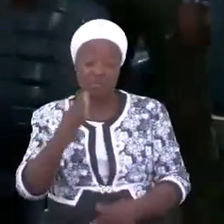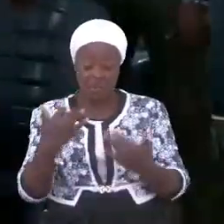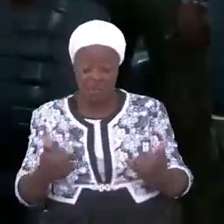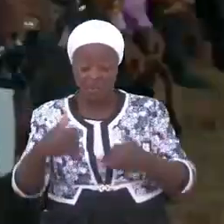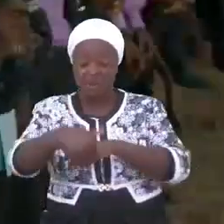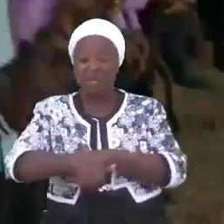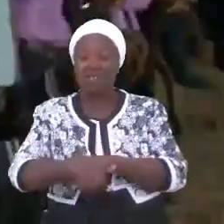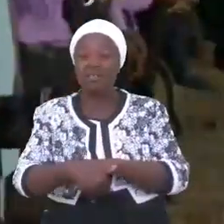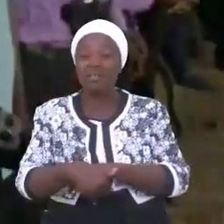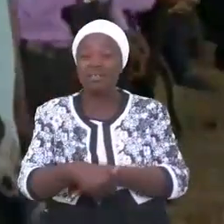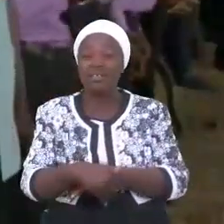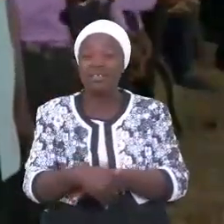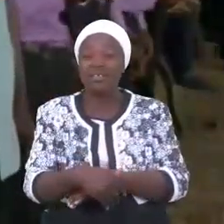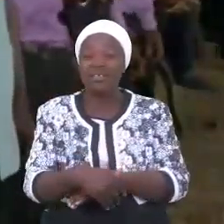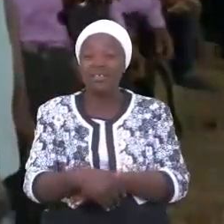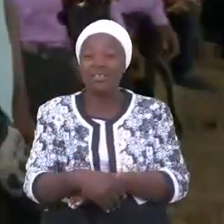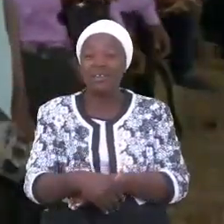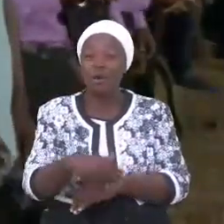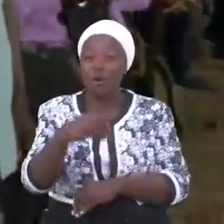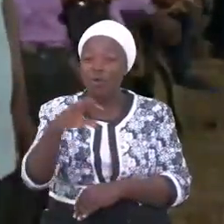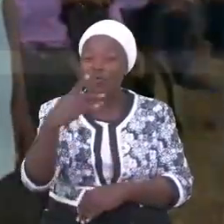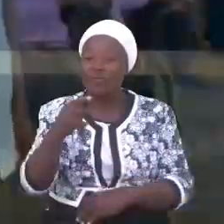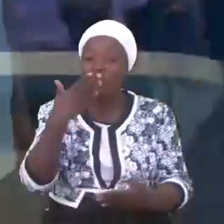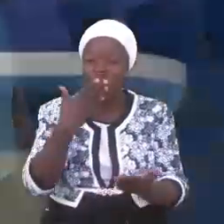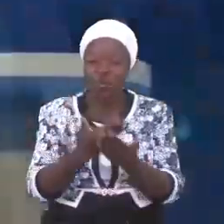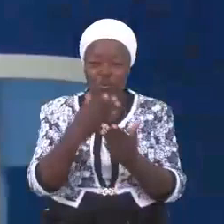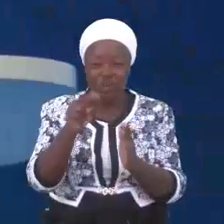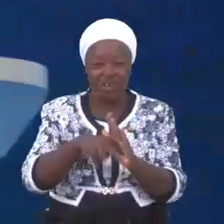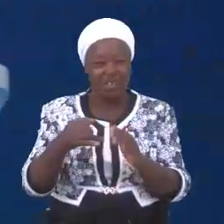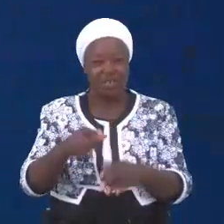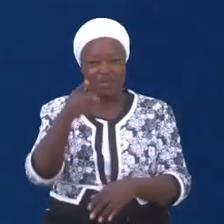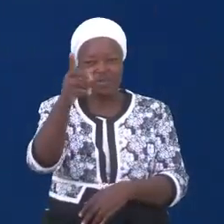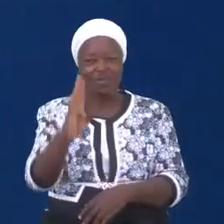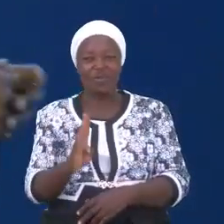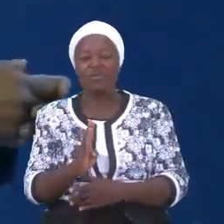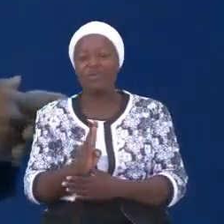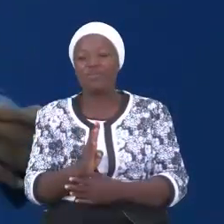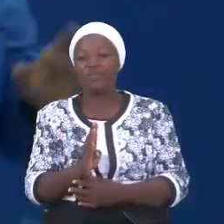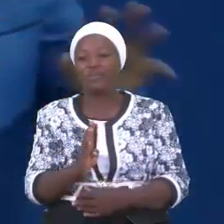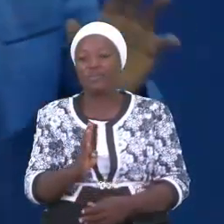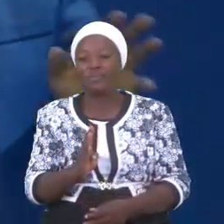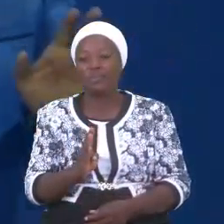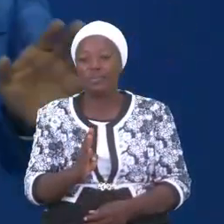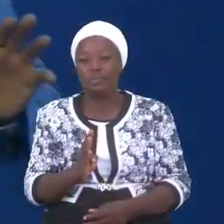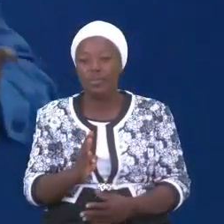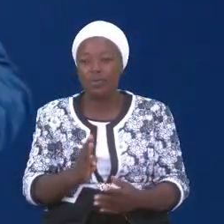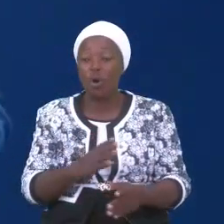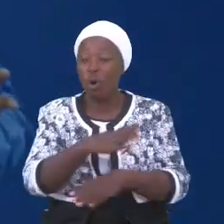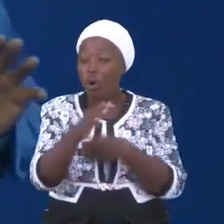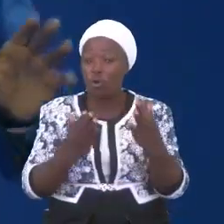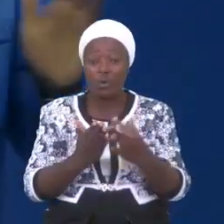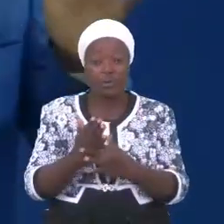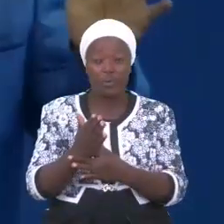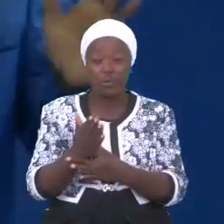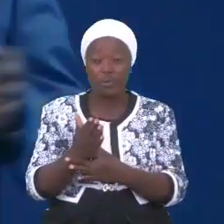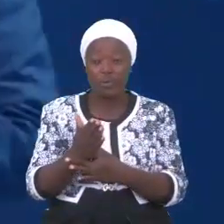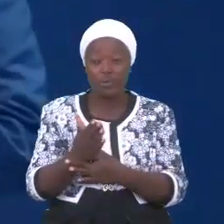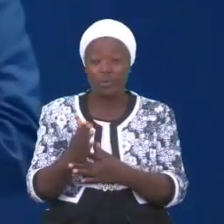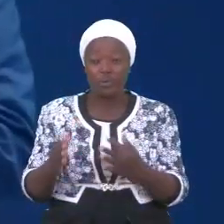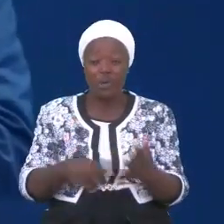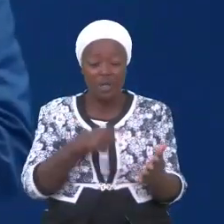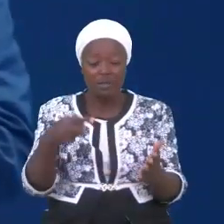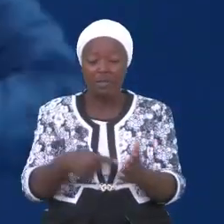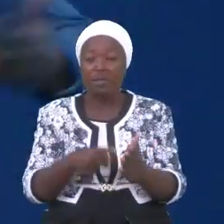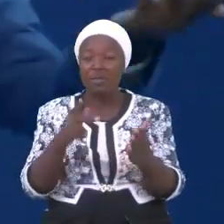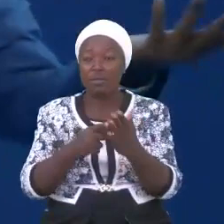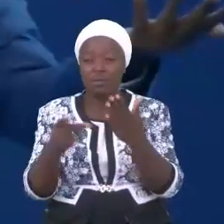tonight. Yes. Of the goodness of God. Yes. throughout this